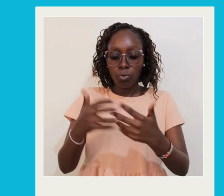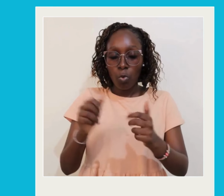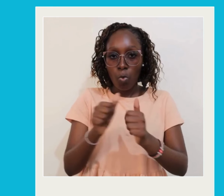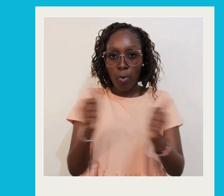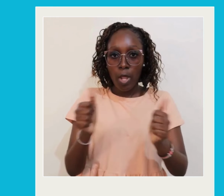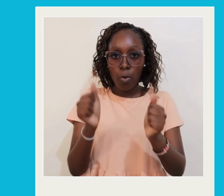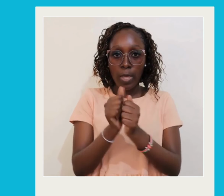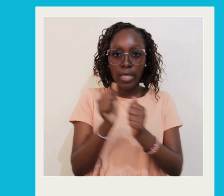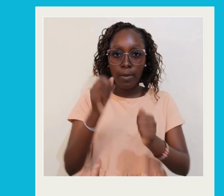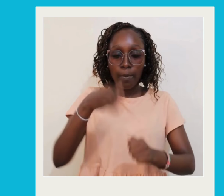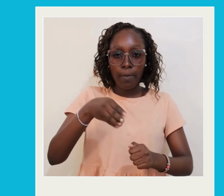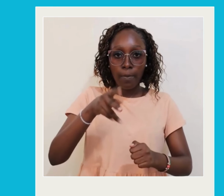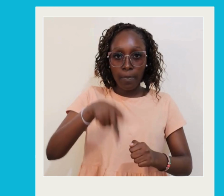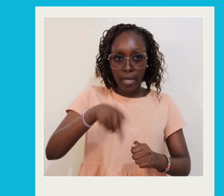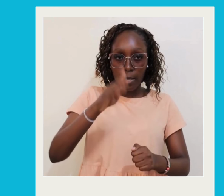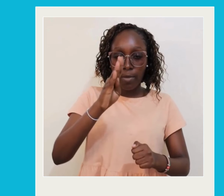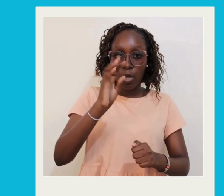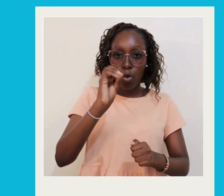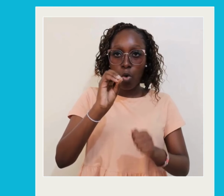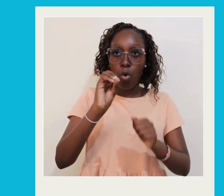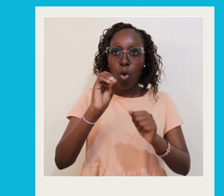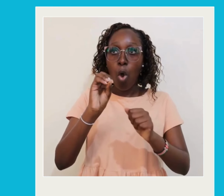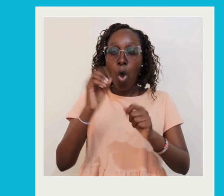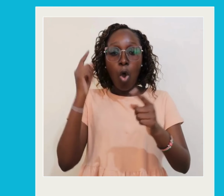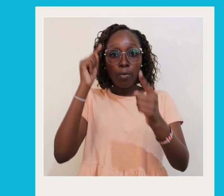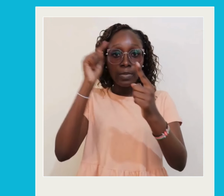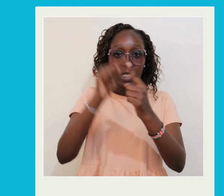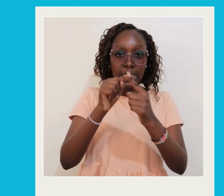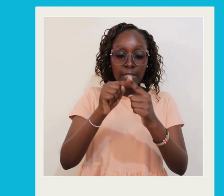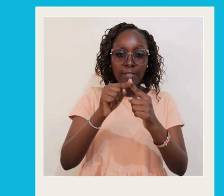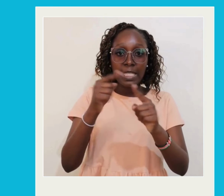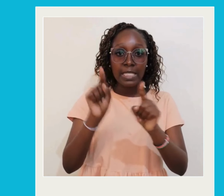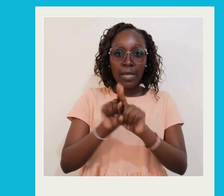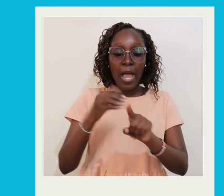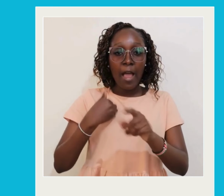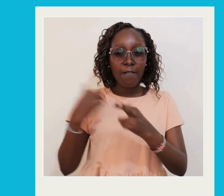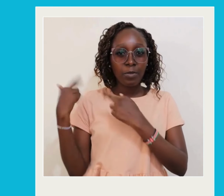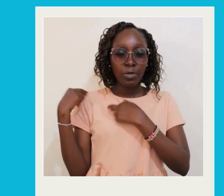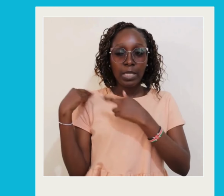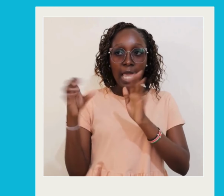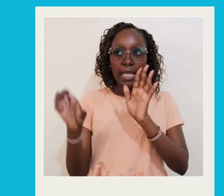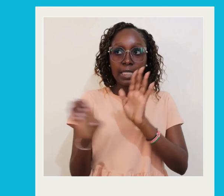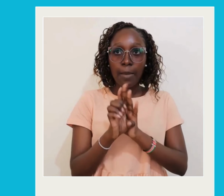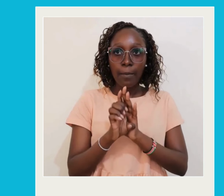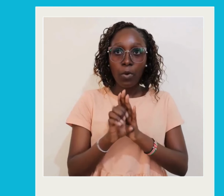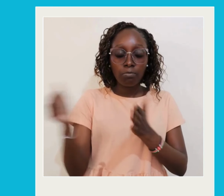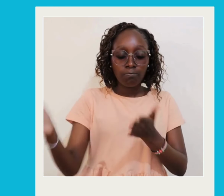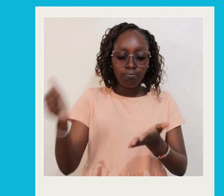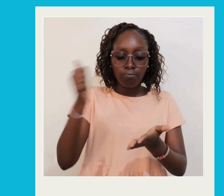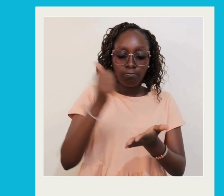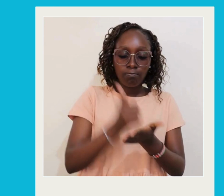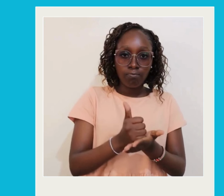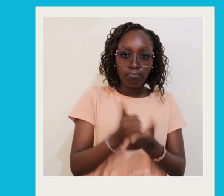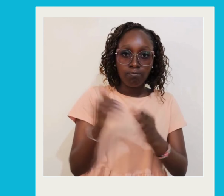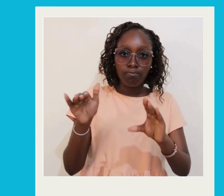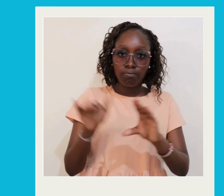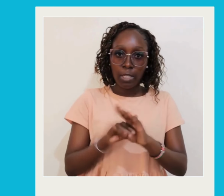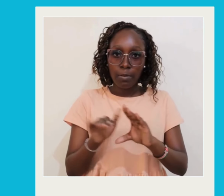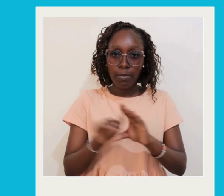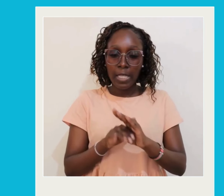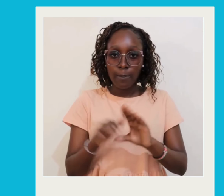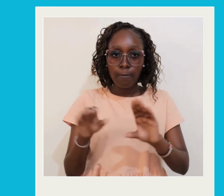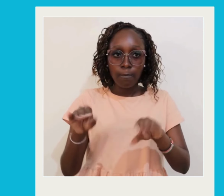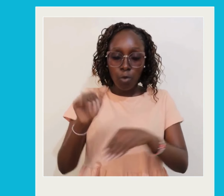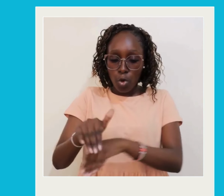and approve organizational reports and activities to align with the PBO's objectives, manage